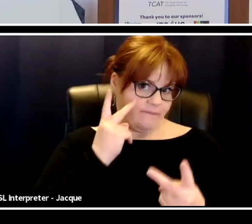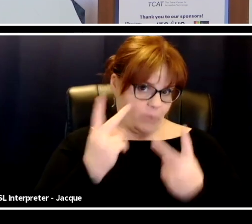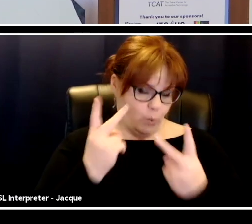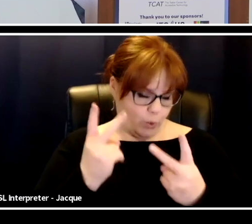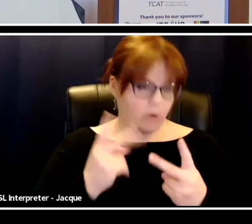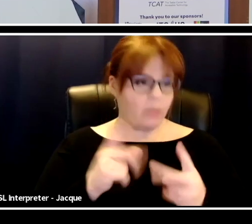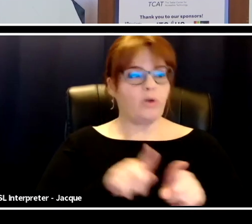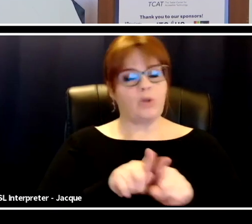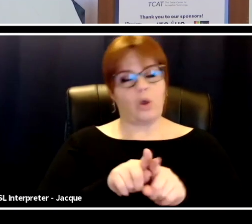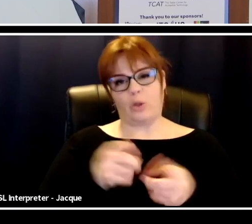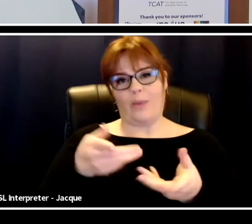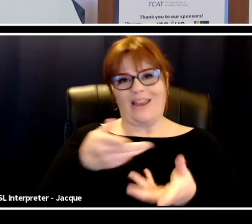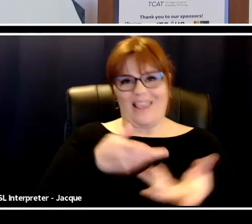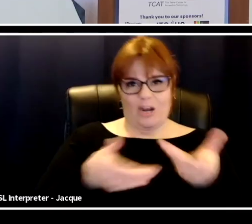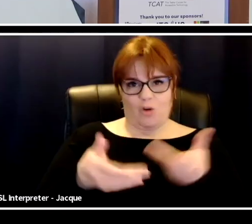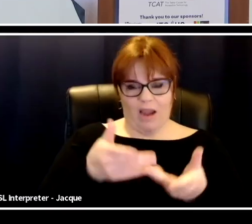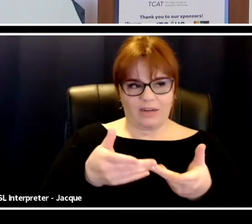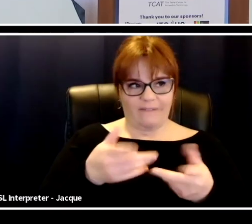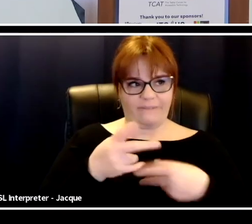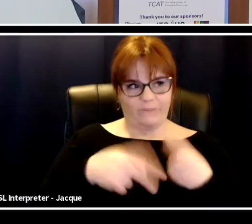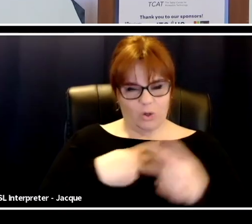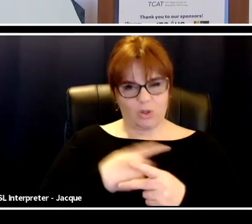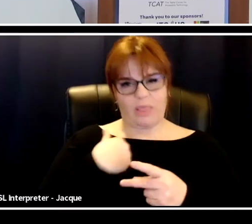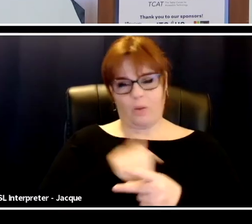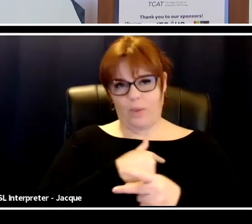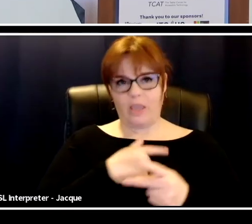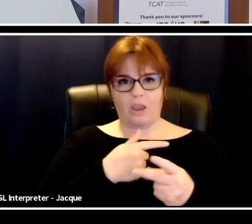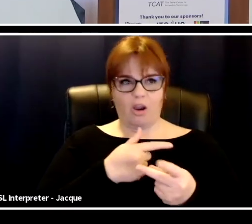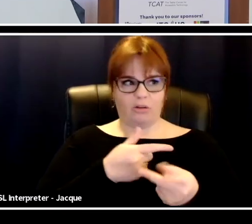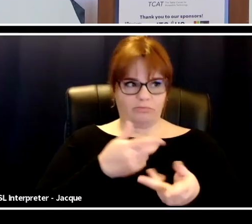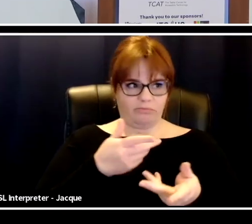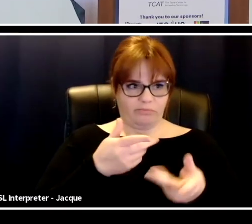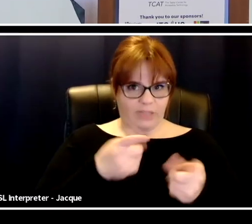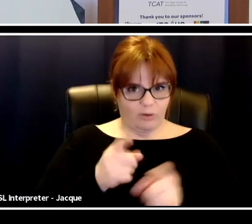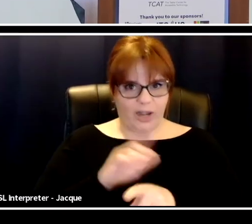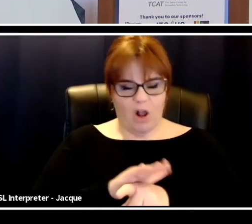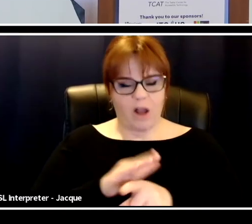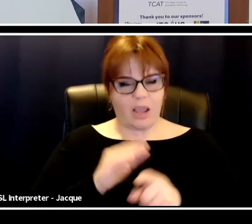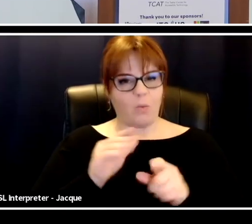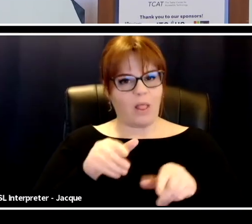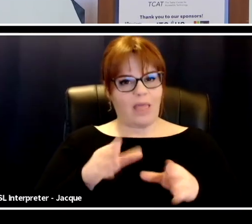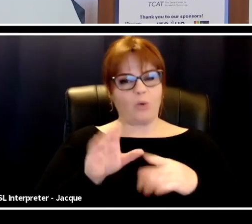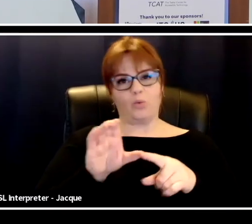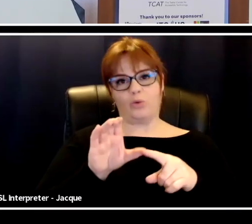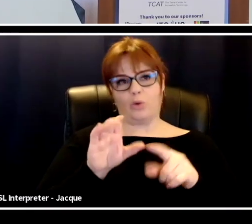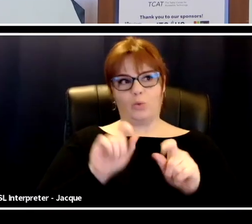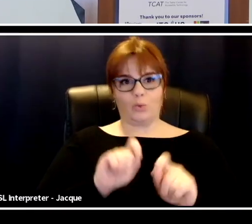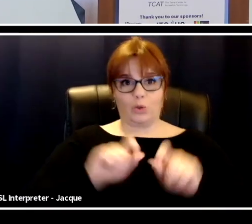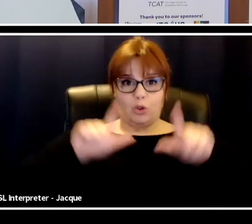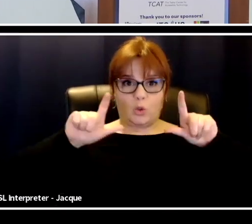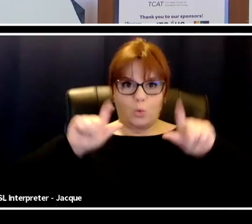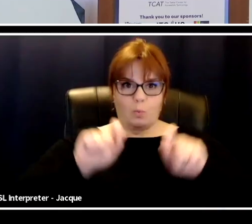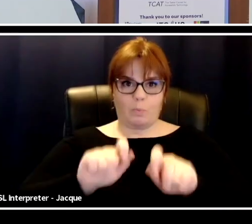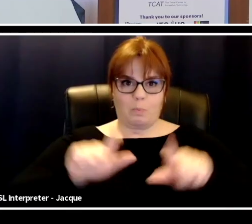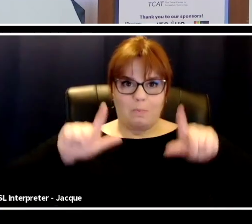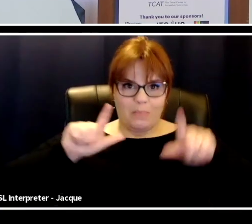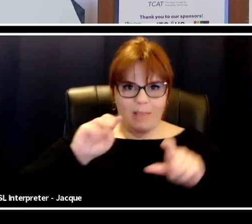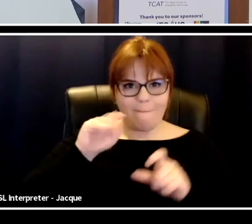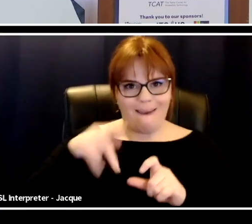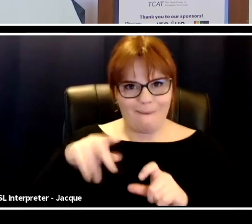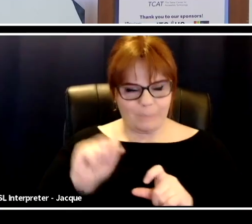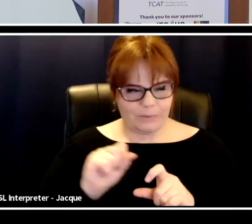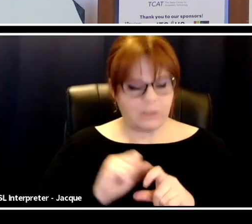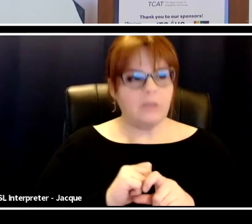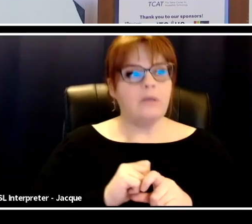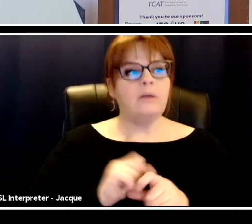an interactive version that we're iterating on that allows you to zoom the maps and kind of zoom into areas of interest.